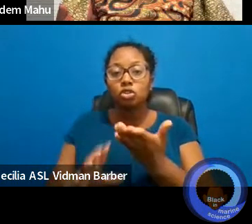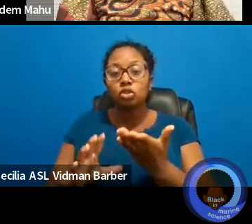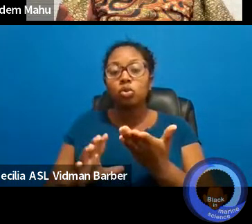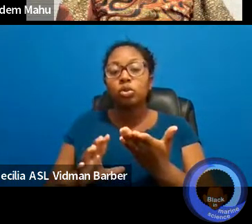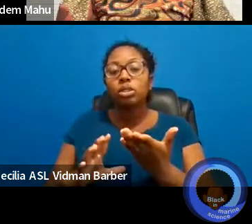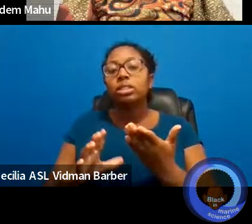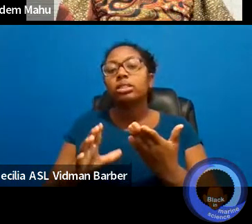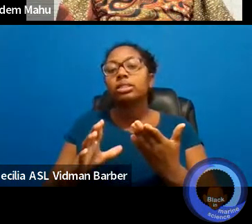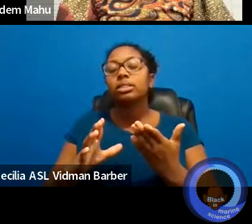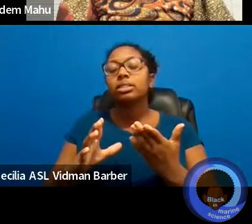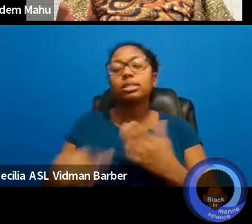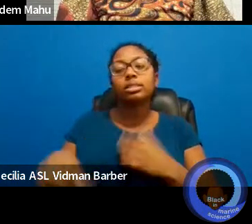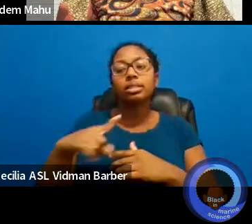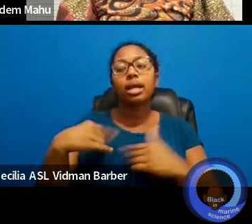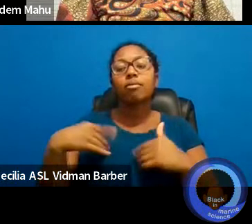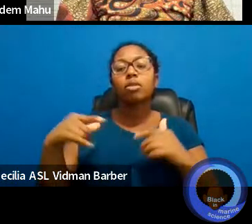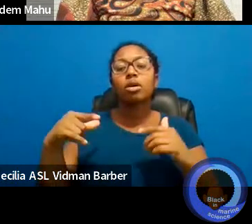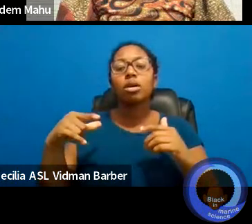potential